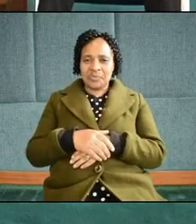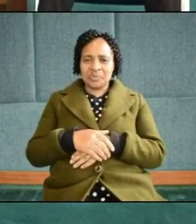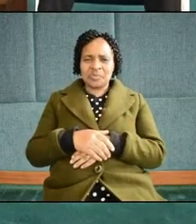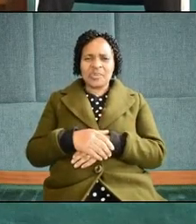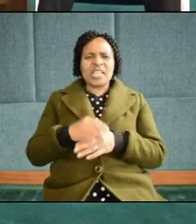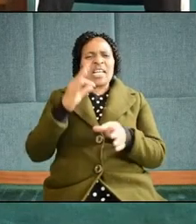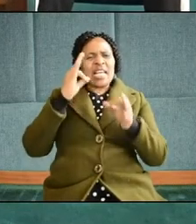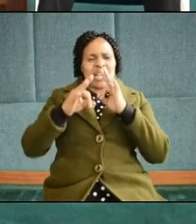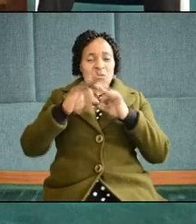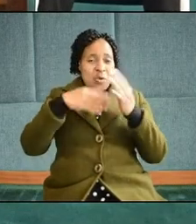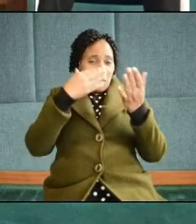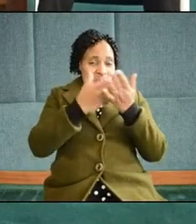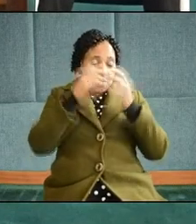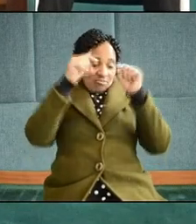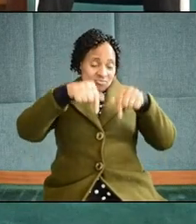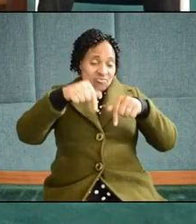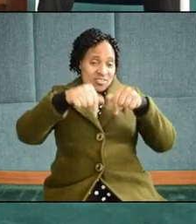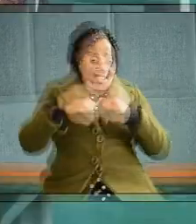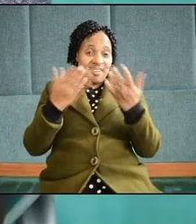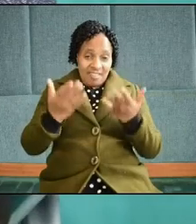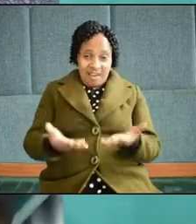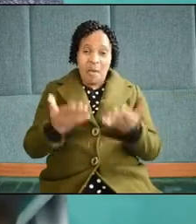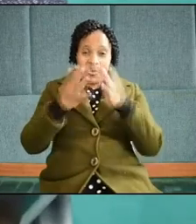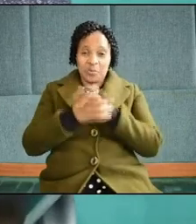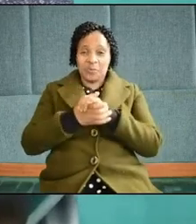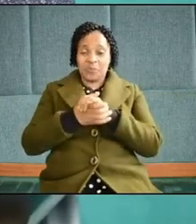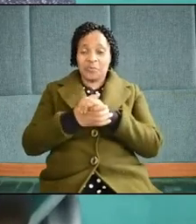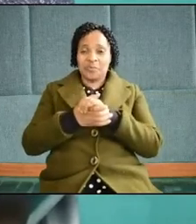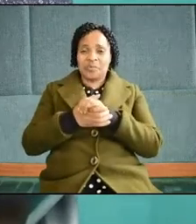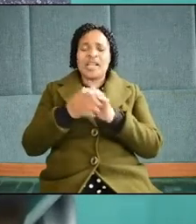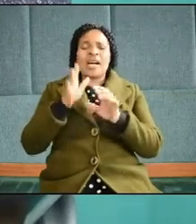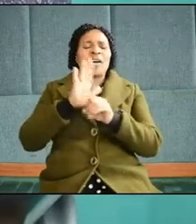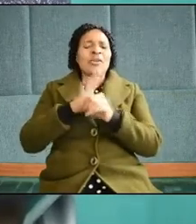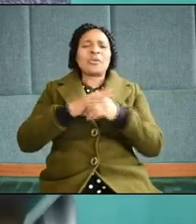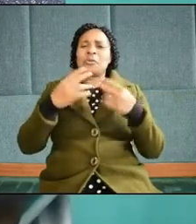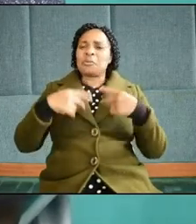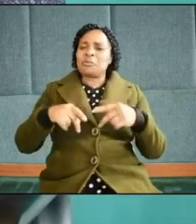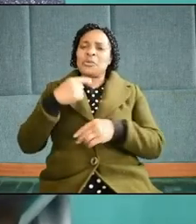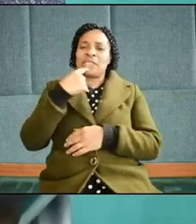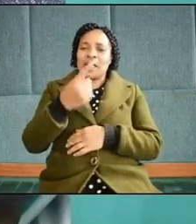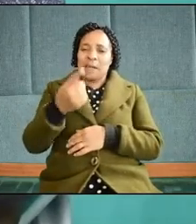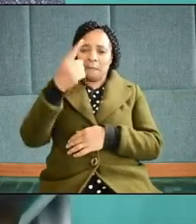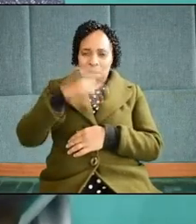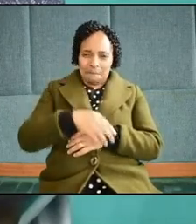If you were to apply this today, mm-hmm. a lot of people would say,